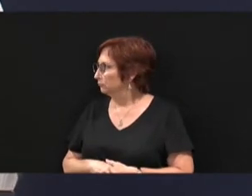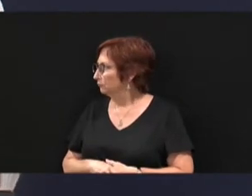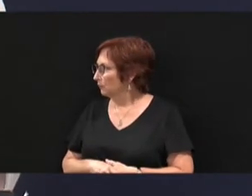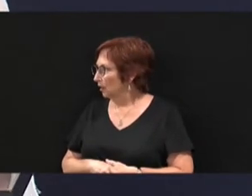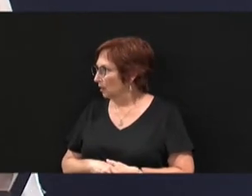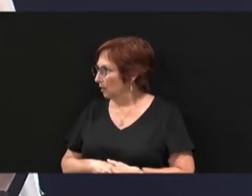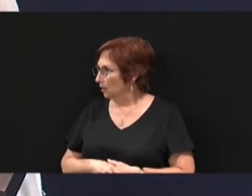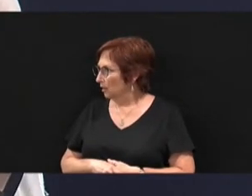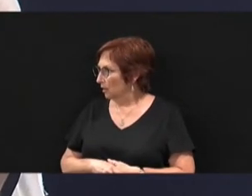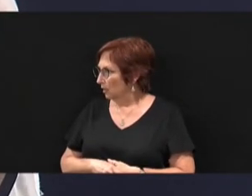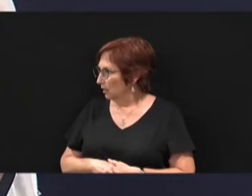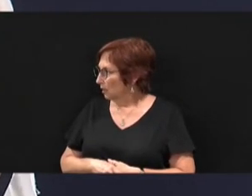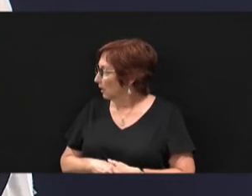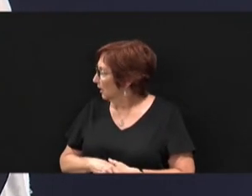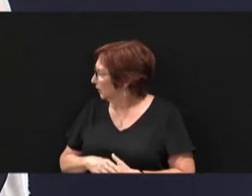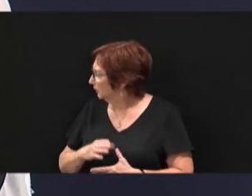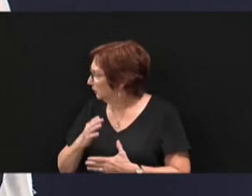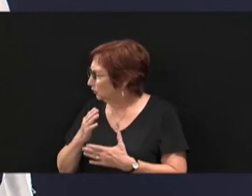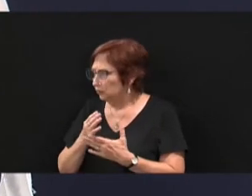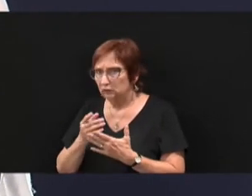Pardon me?